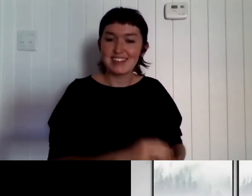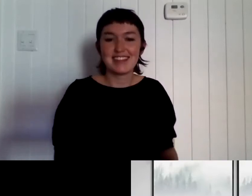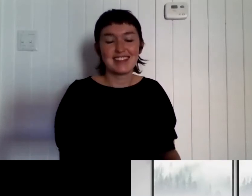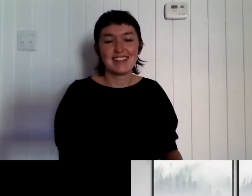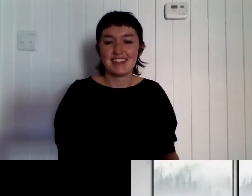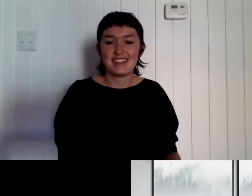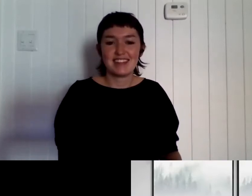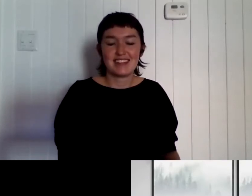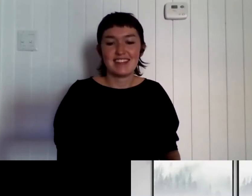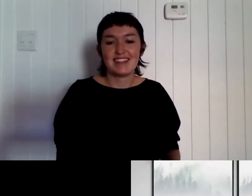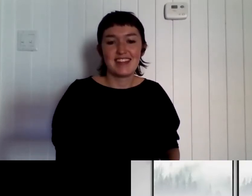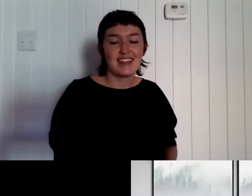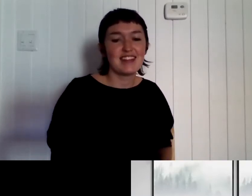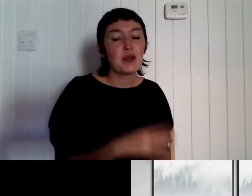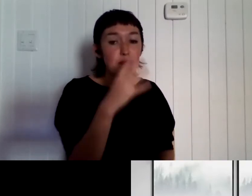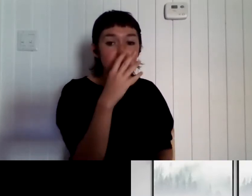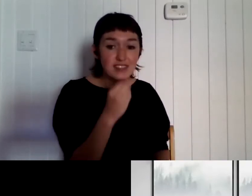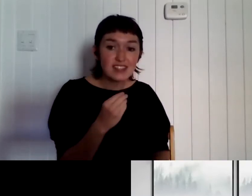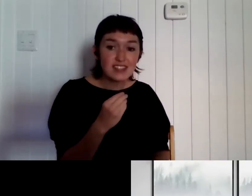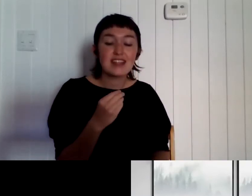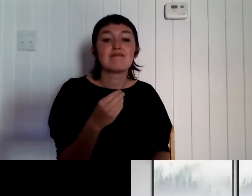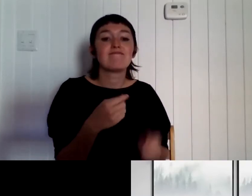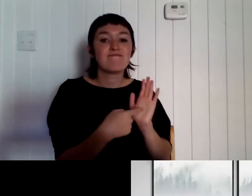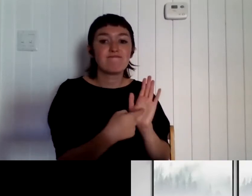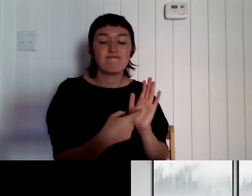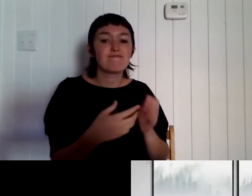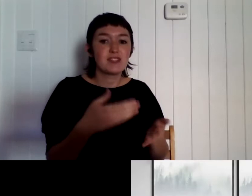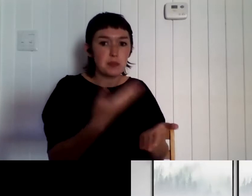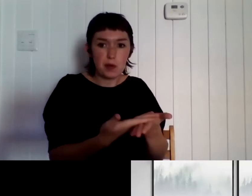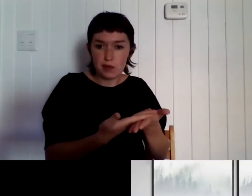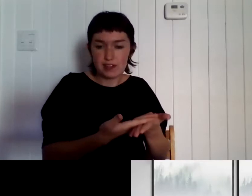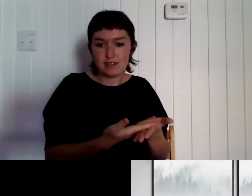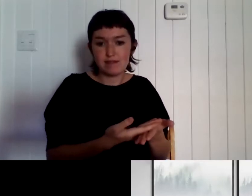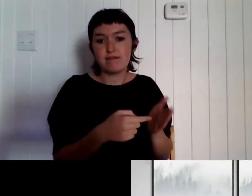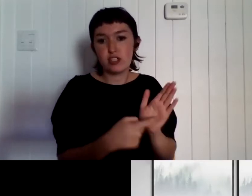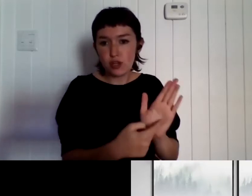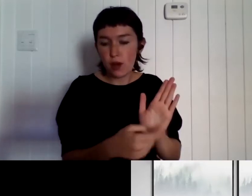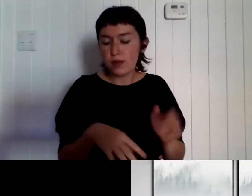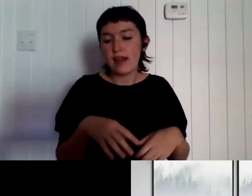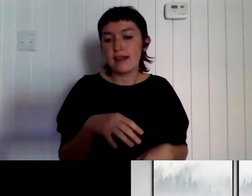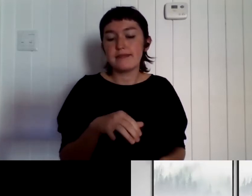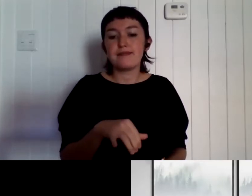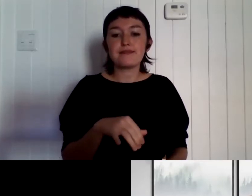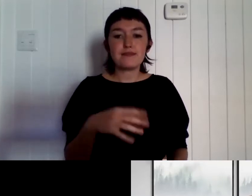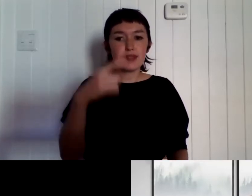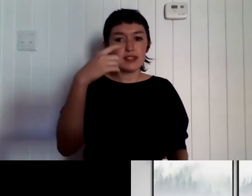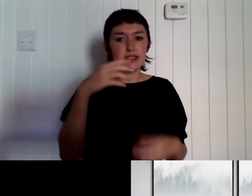So sleep has been shown across a number of different disorders to be important for brain health.